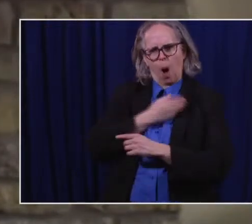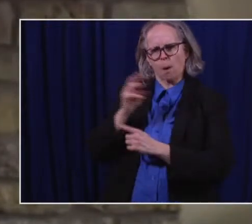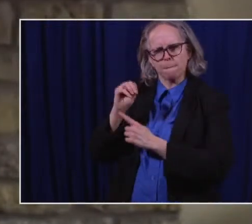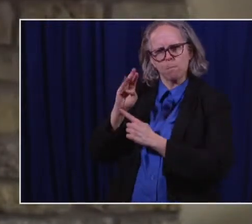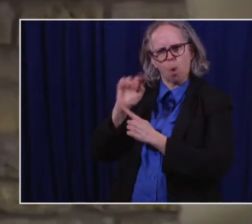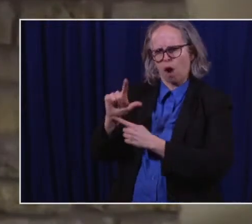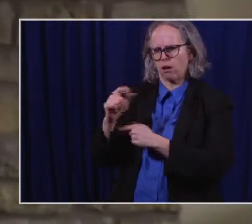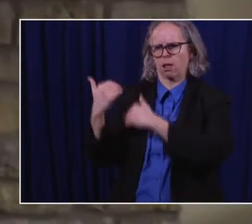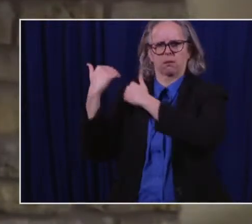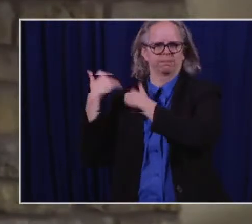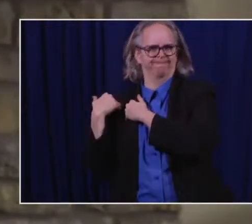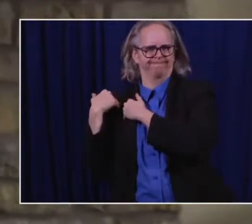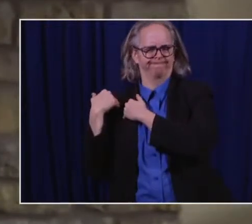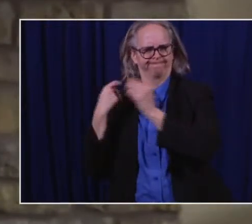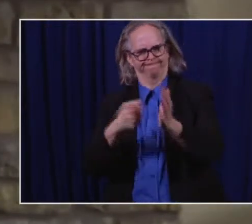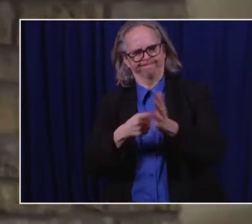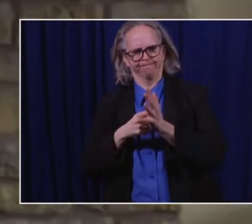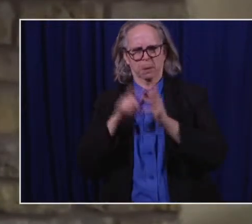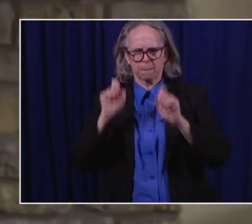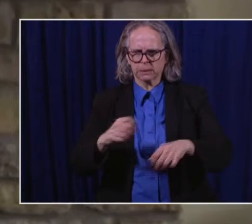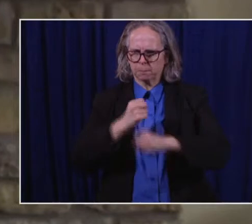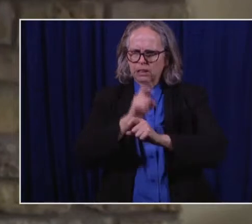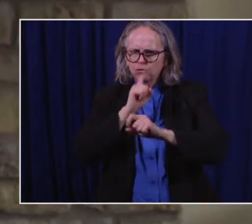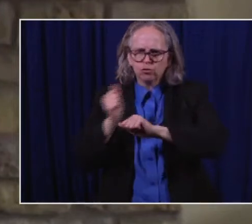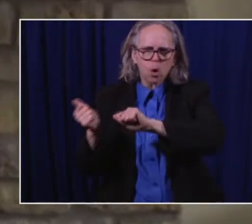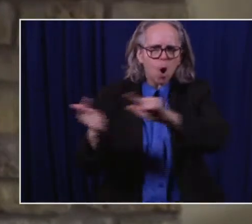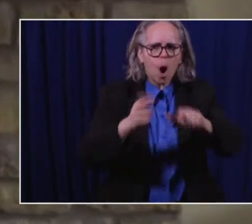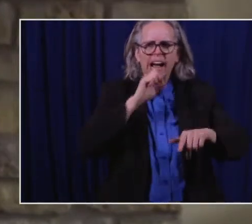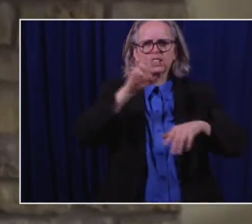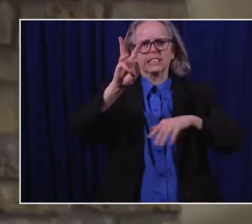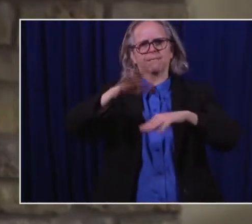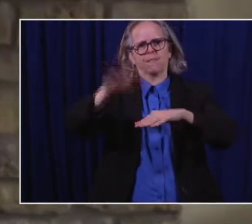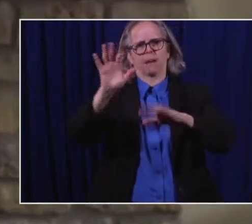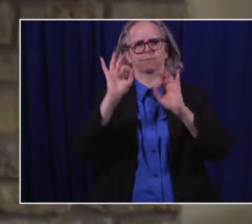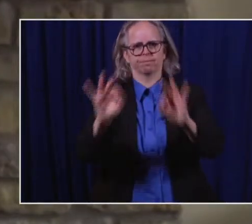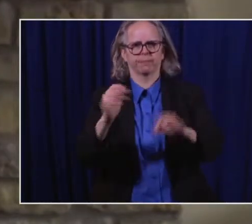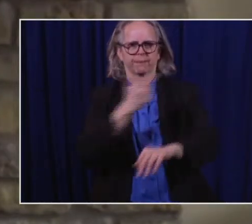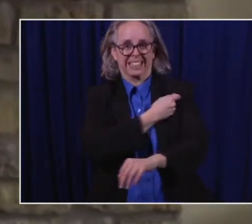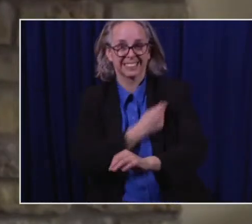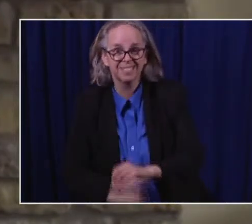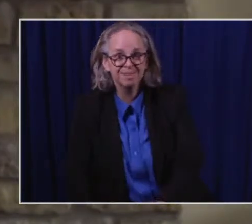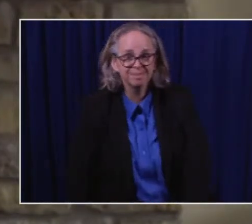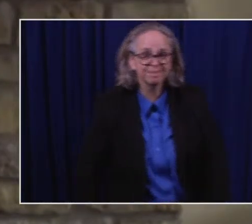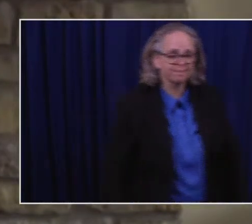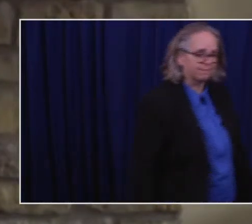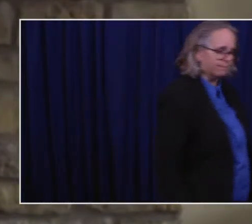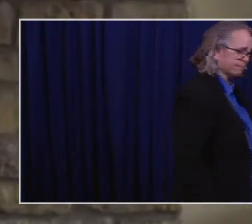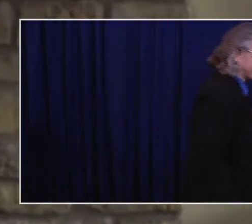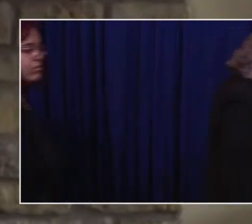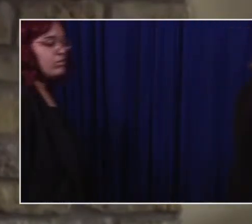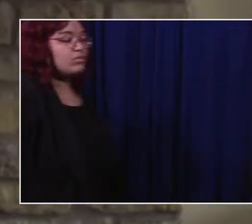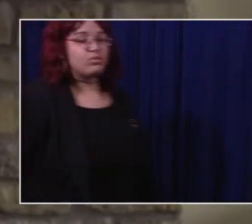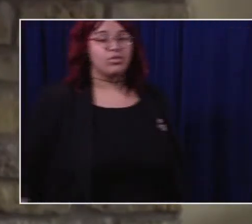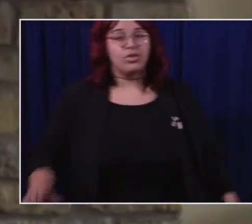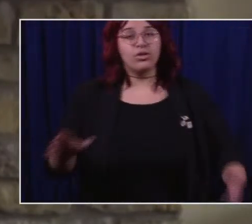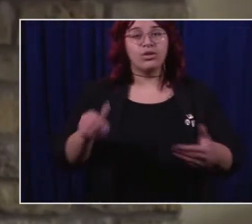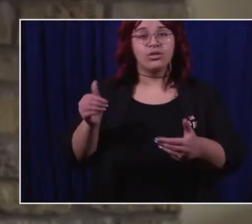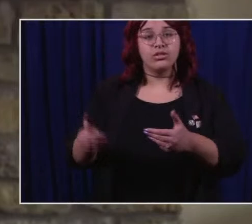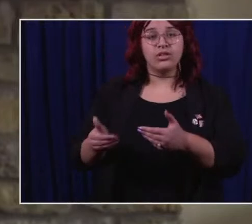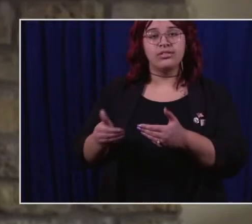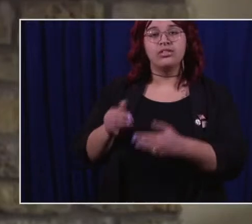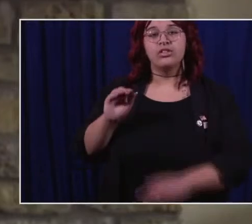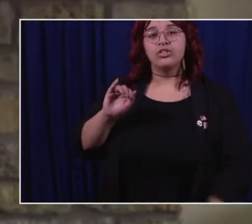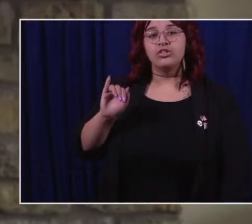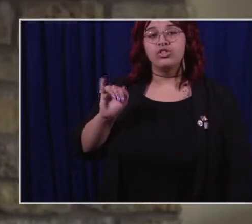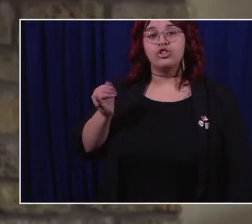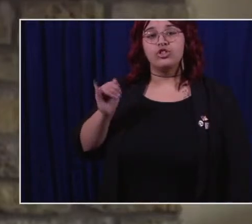Next question is from Jim Oddie at WHIO in Dayton. Hey, Jim. Governor, could you talk about the timing of supply? You mentioned